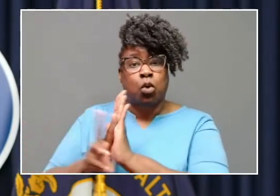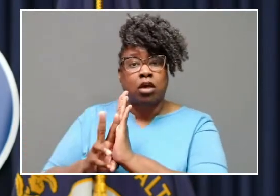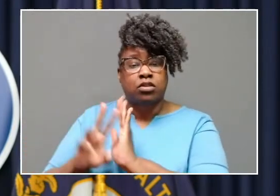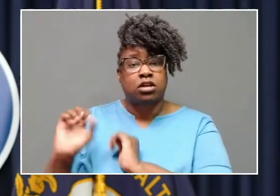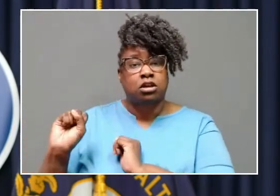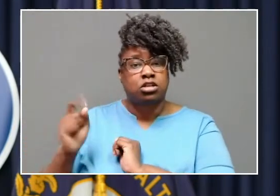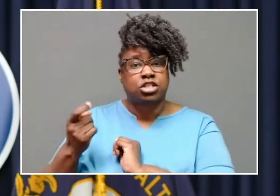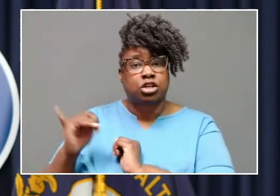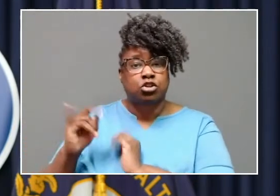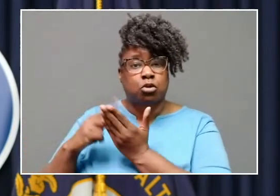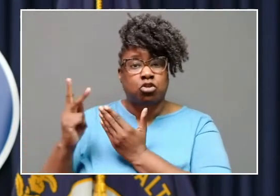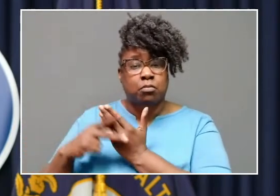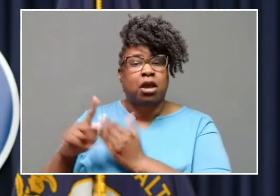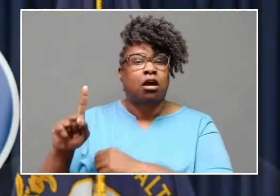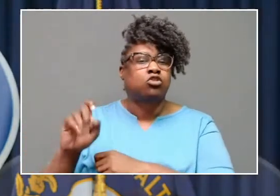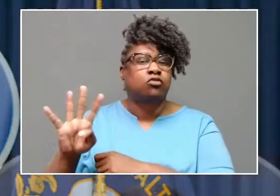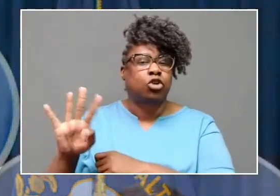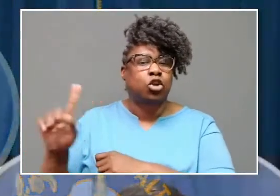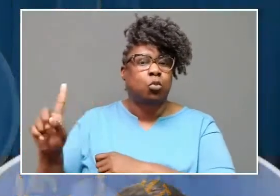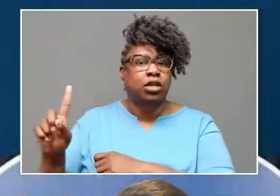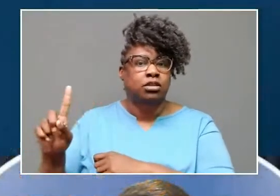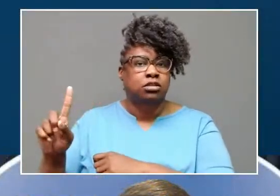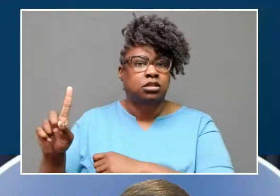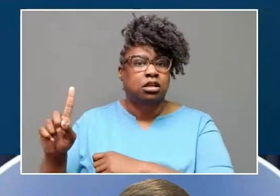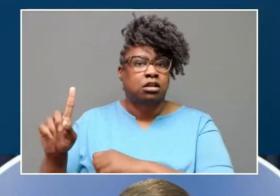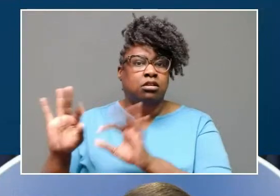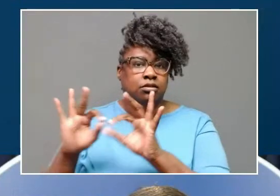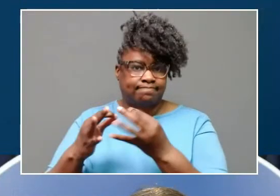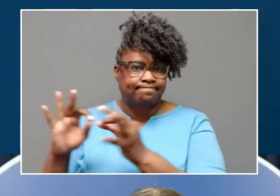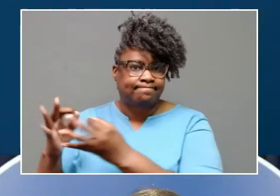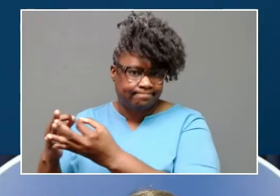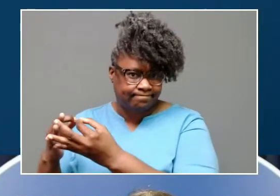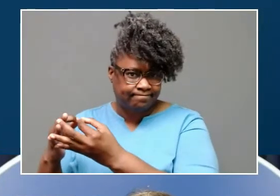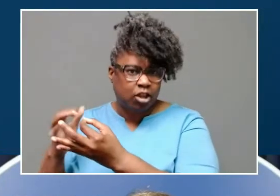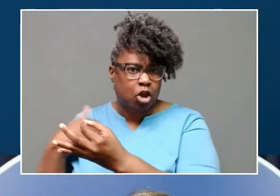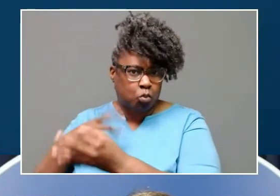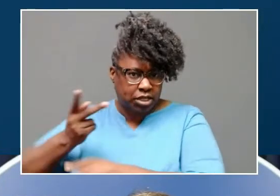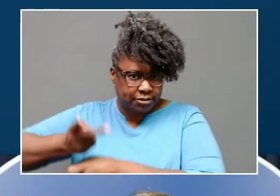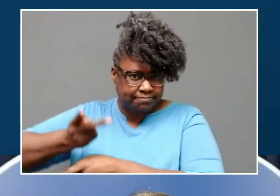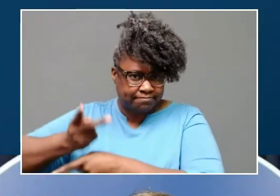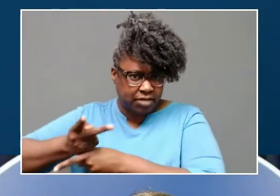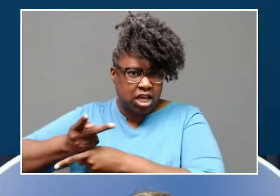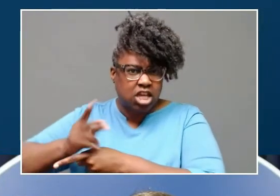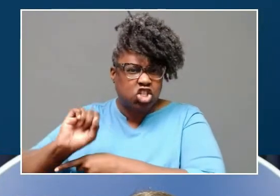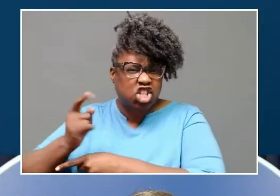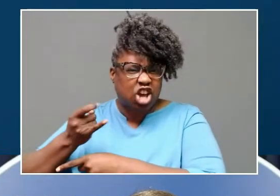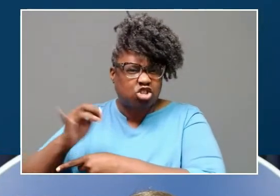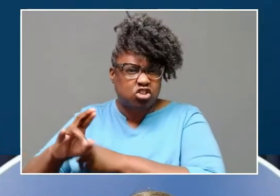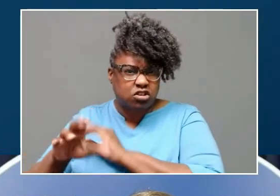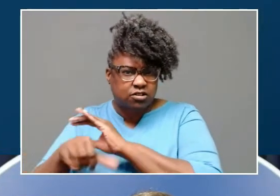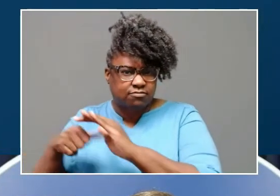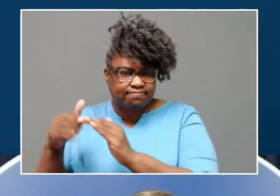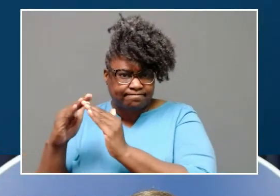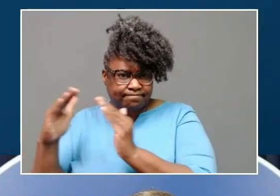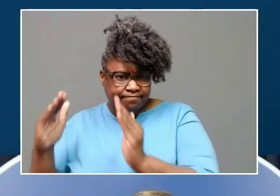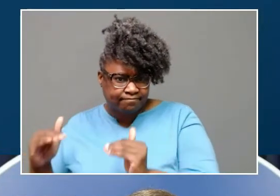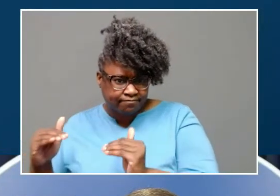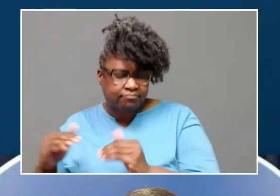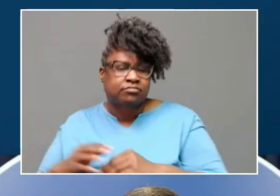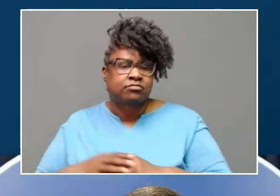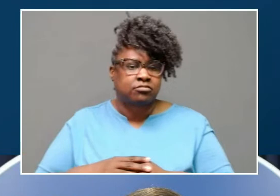141 households that we are sheltering. That's down 10 from April 13th. Those remain in travel